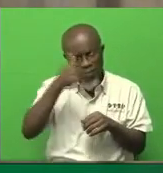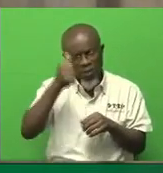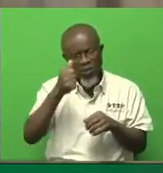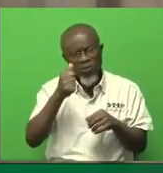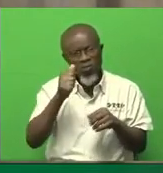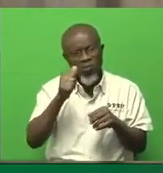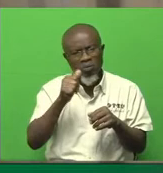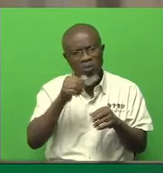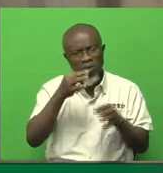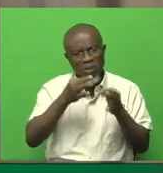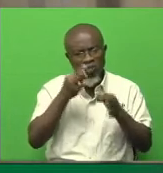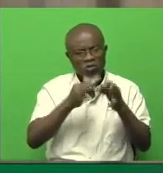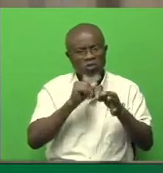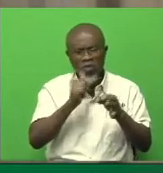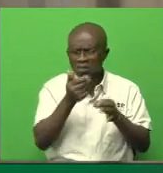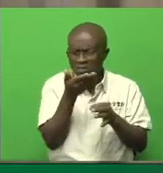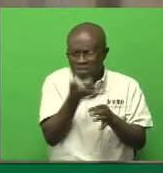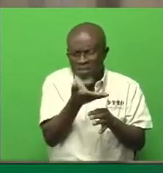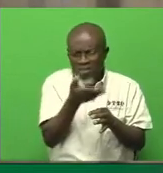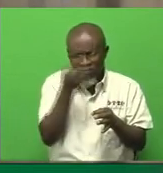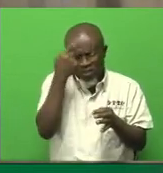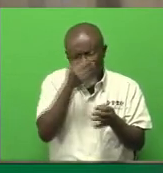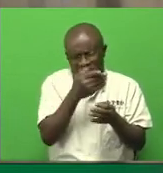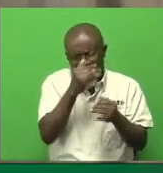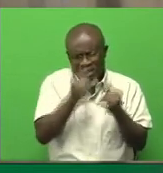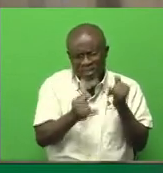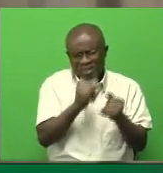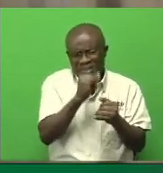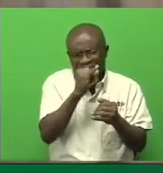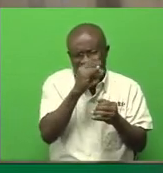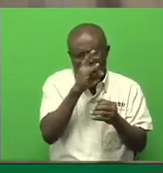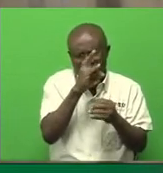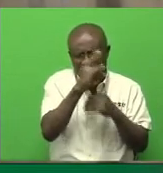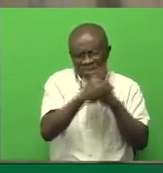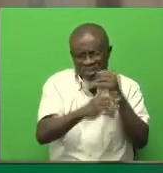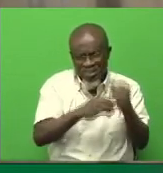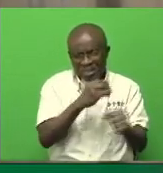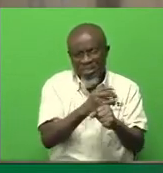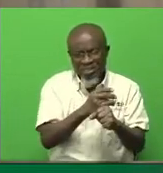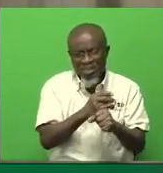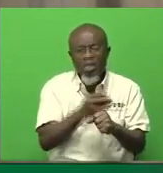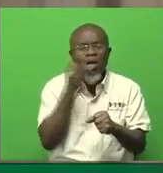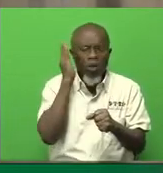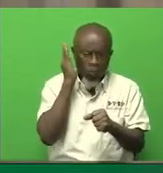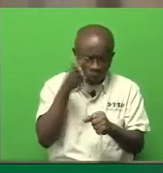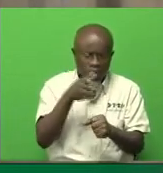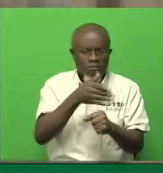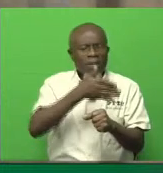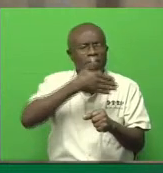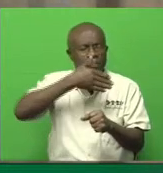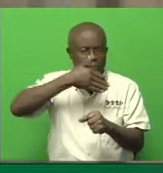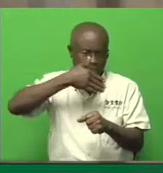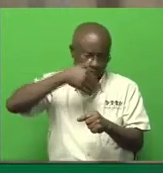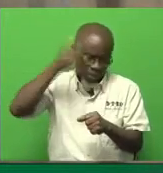could have been better if you were not there for the last seven years I guarantee you I guarantee you